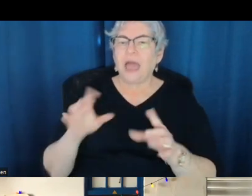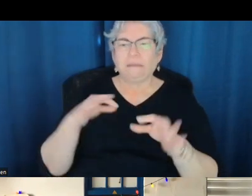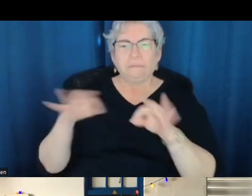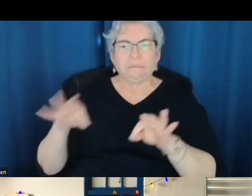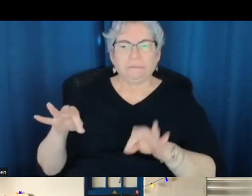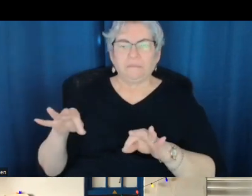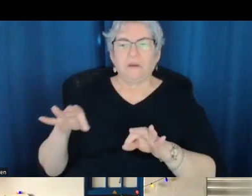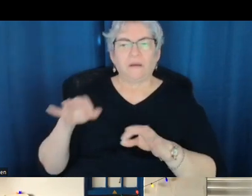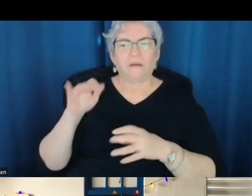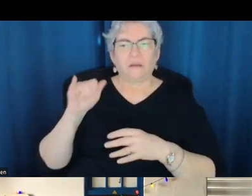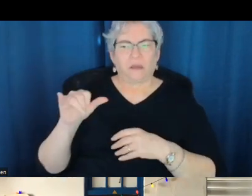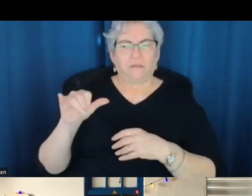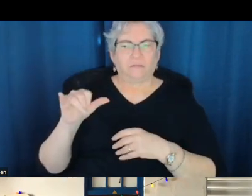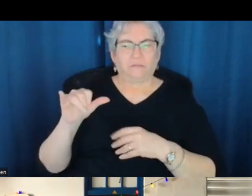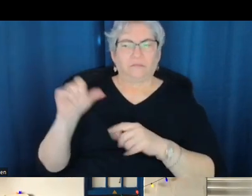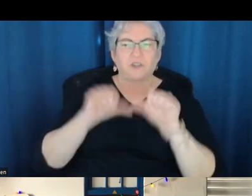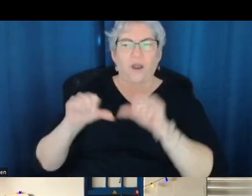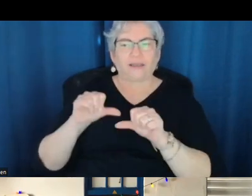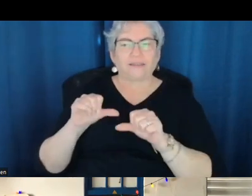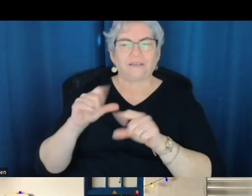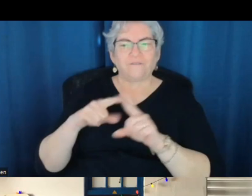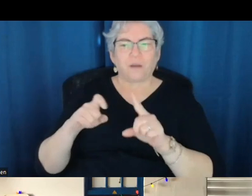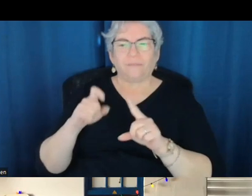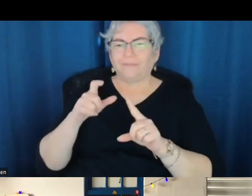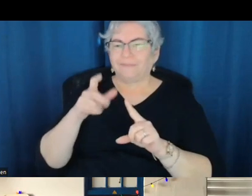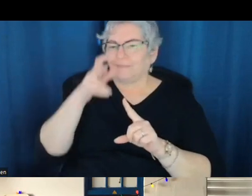an entomologist's point of view. So I recommend